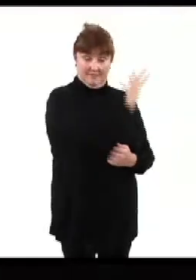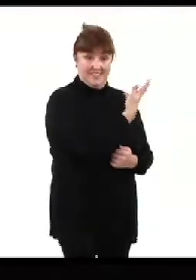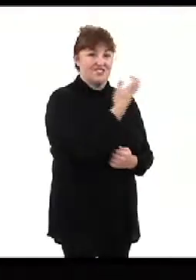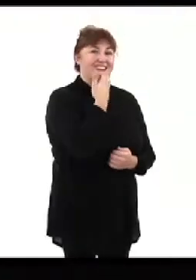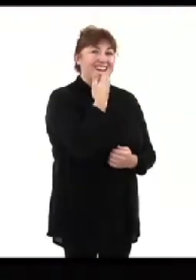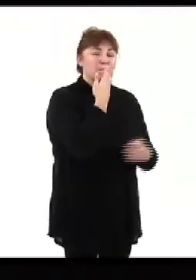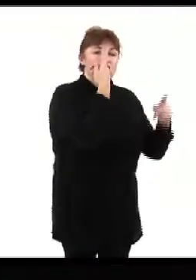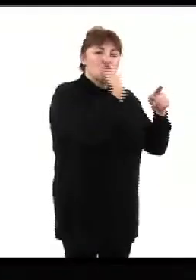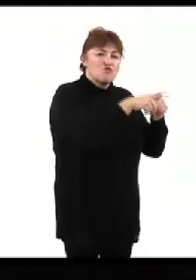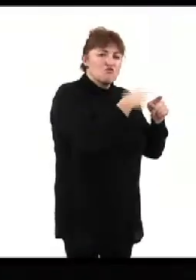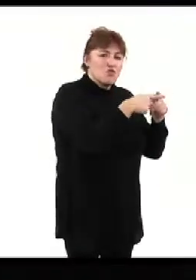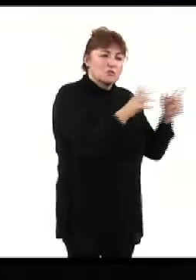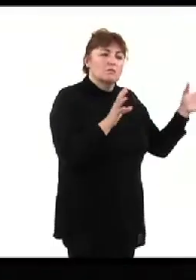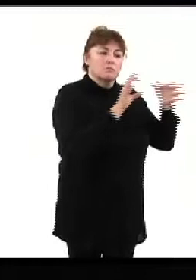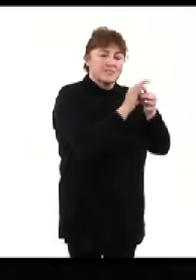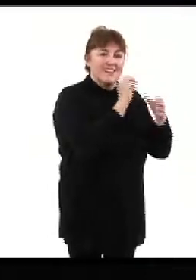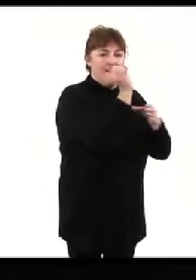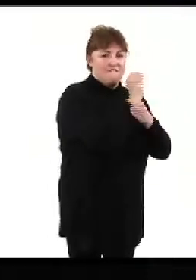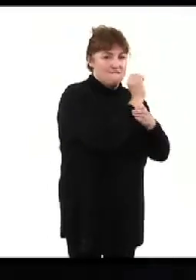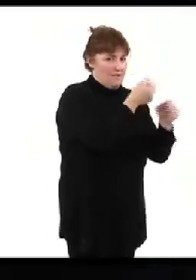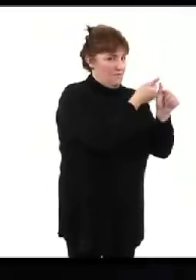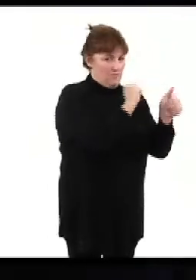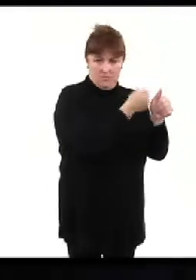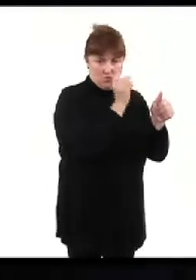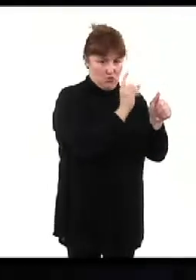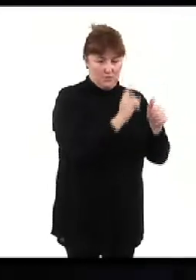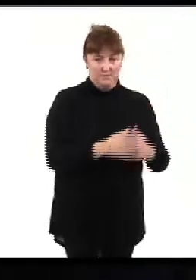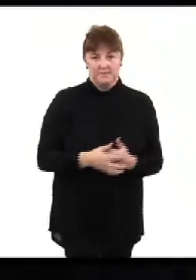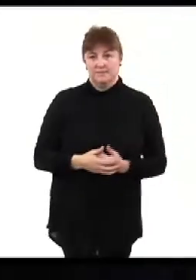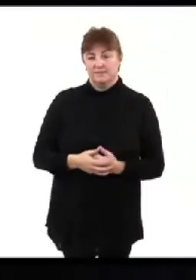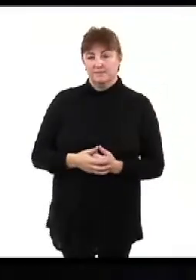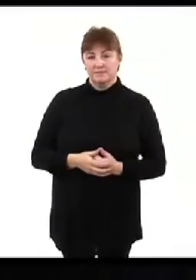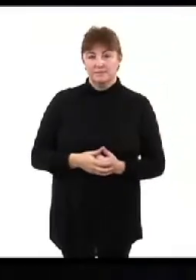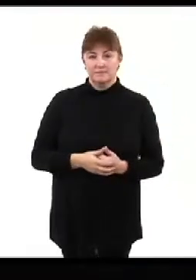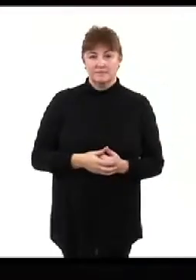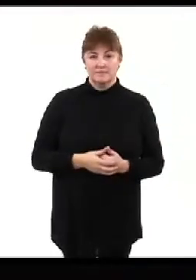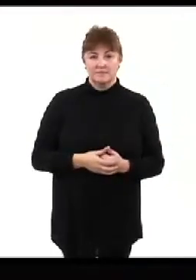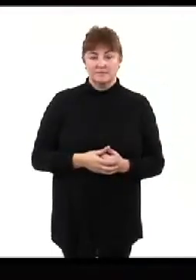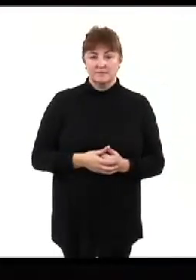And here's examples of objects that elicited non-handling verbs.